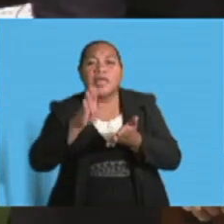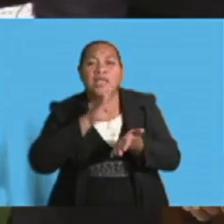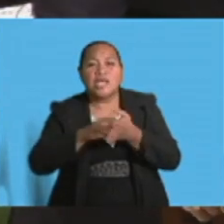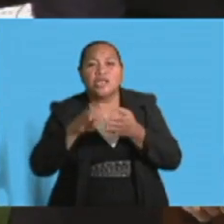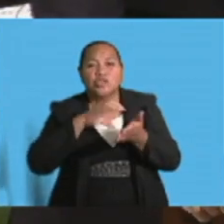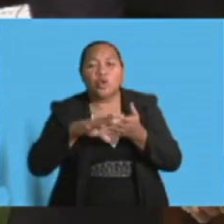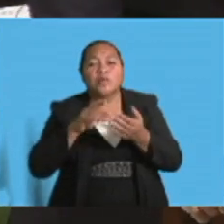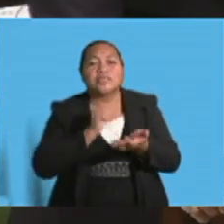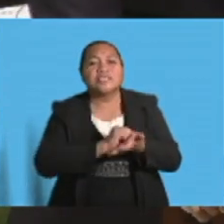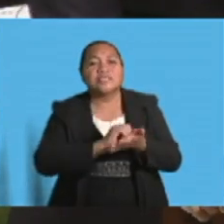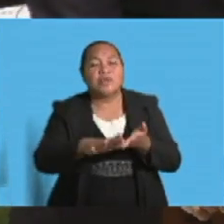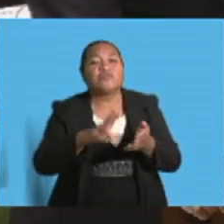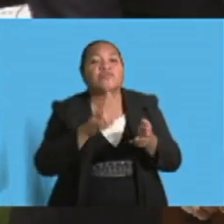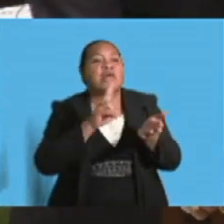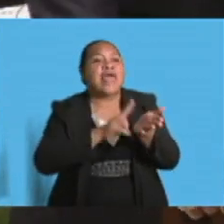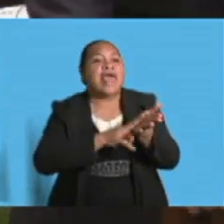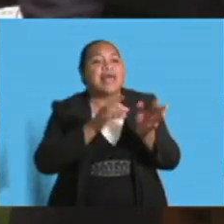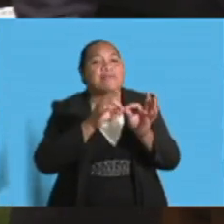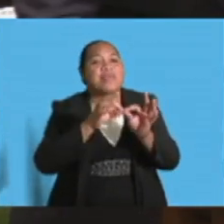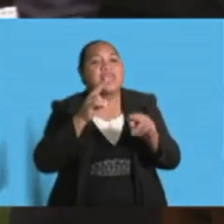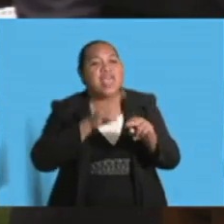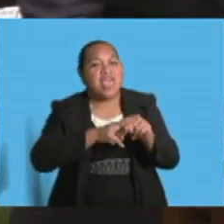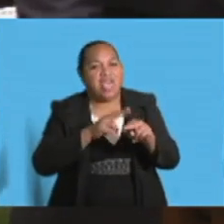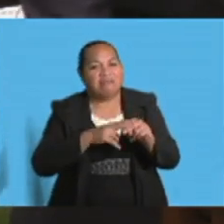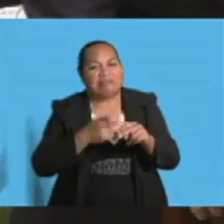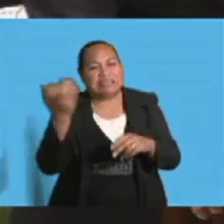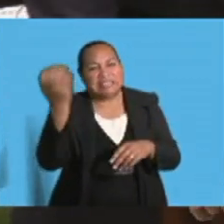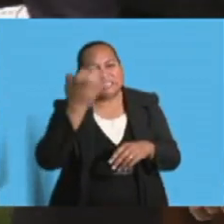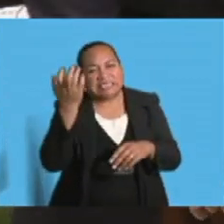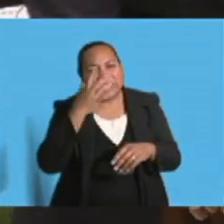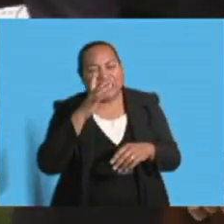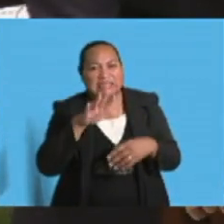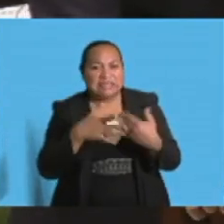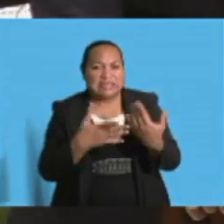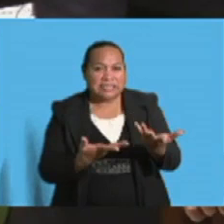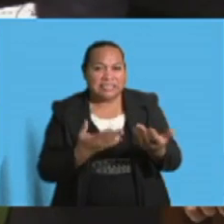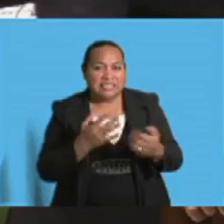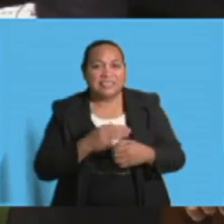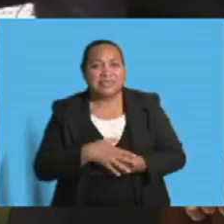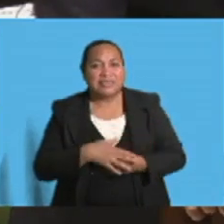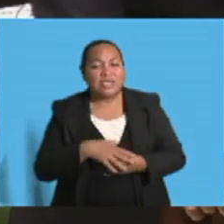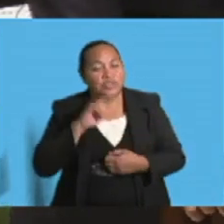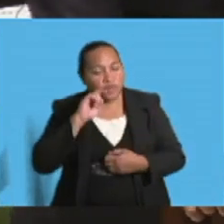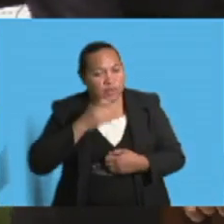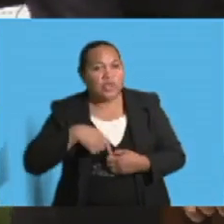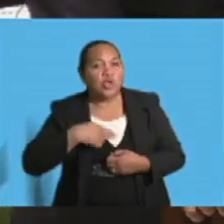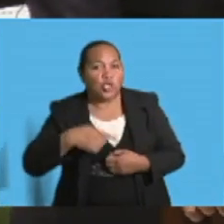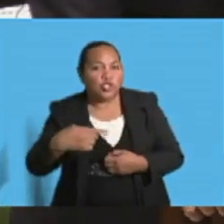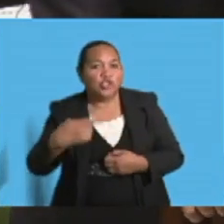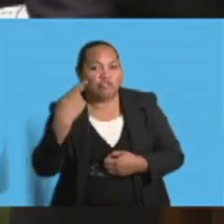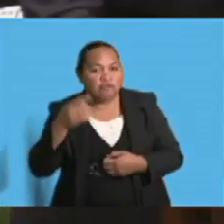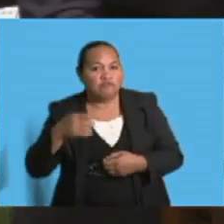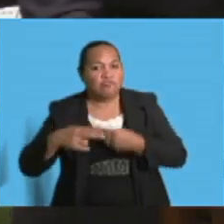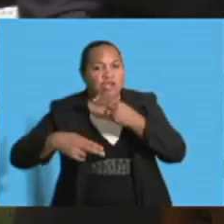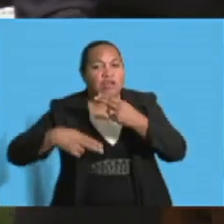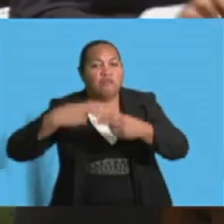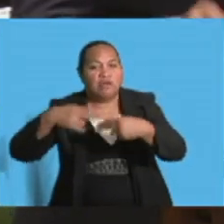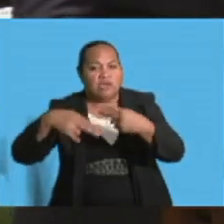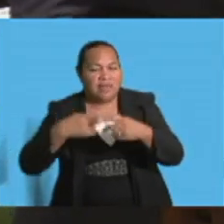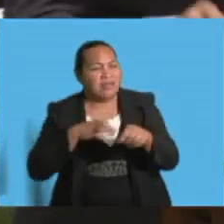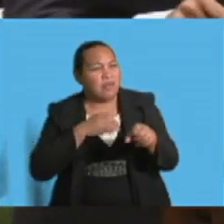spent on the NBF disaster. We're still repaying the interest on this, Madam Speaker, and this will continue for generations. This is the